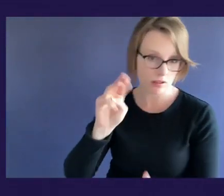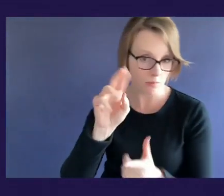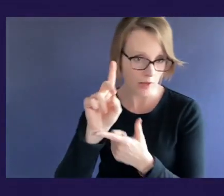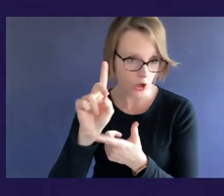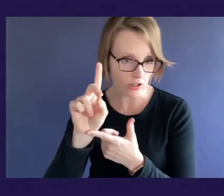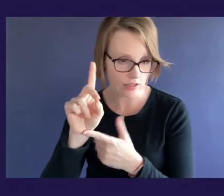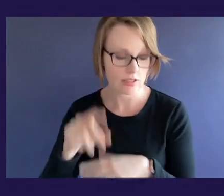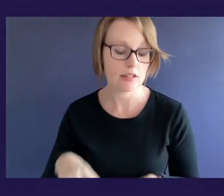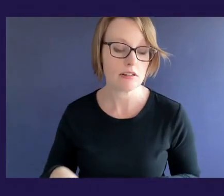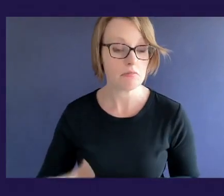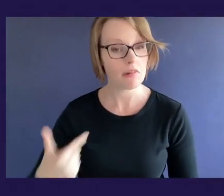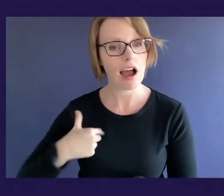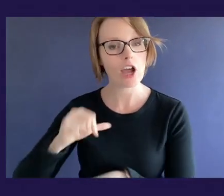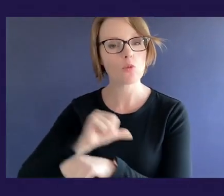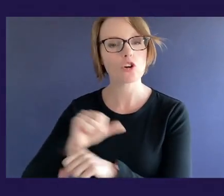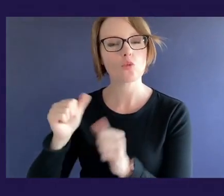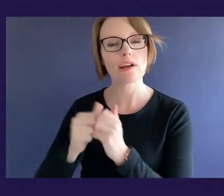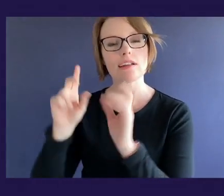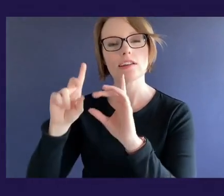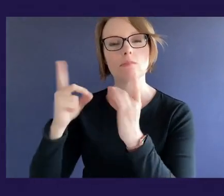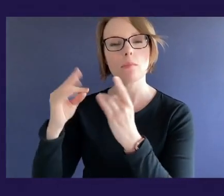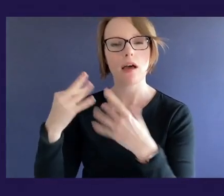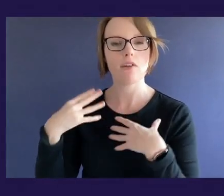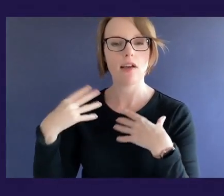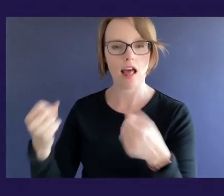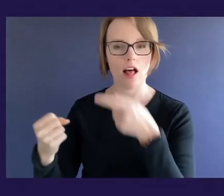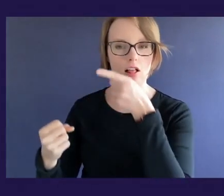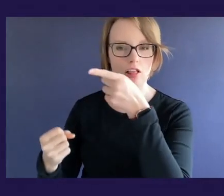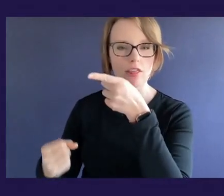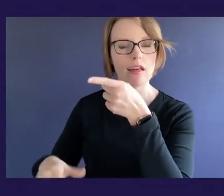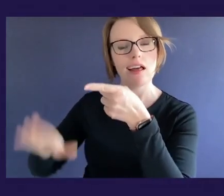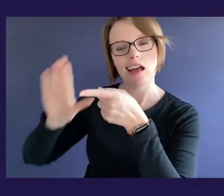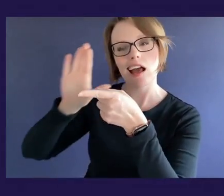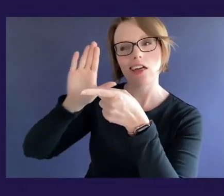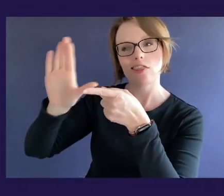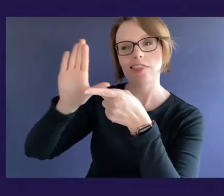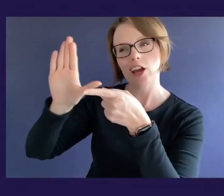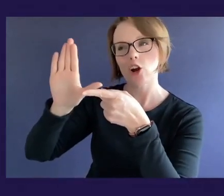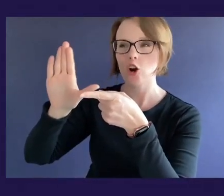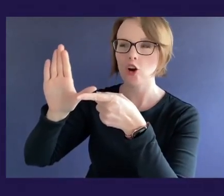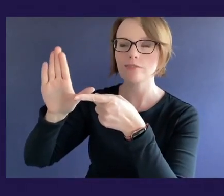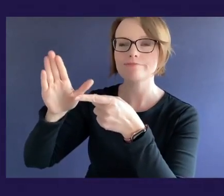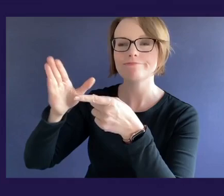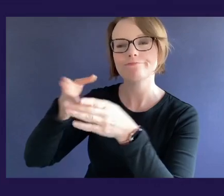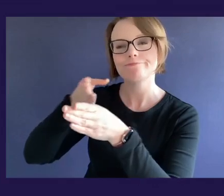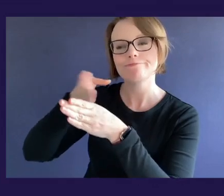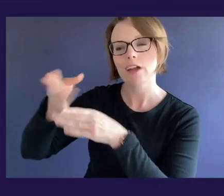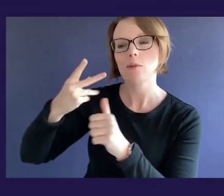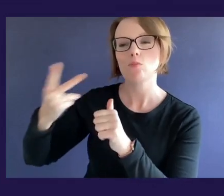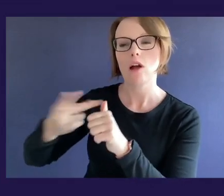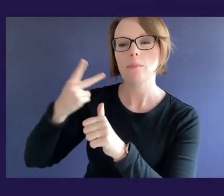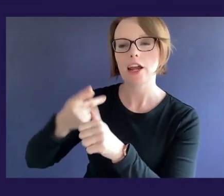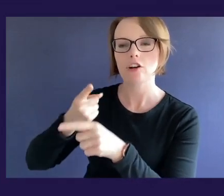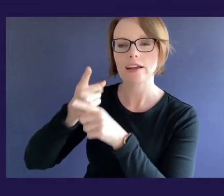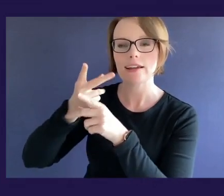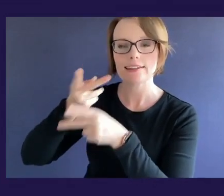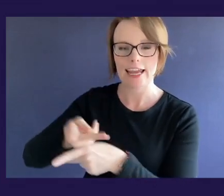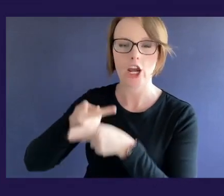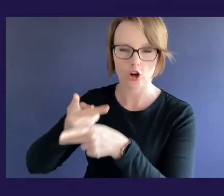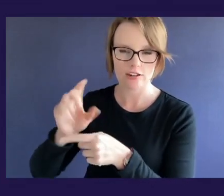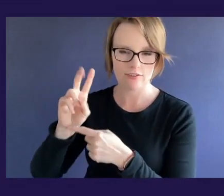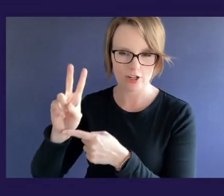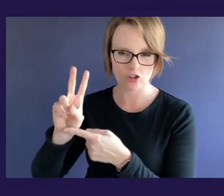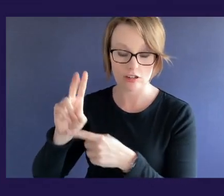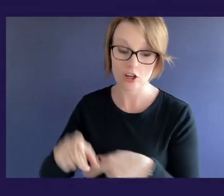worked with the Department of Health and their primary care division. So through the pandemic, as we